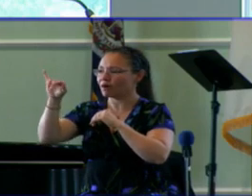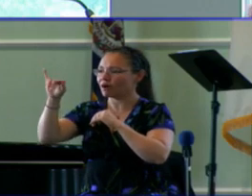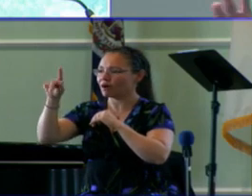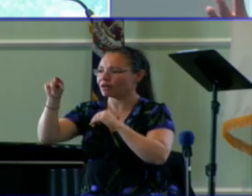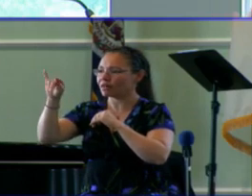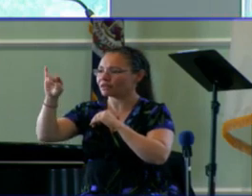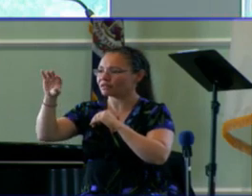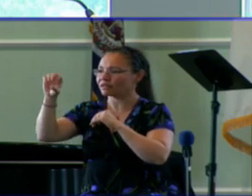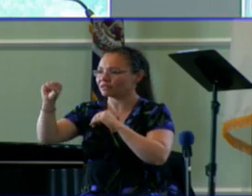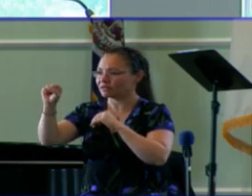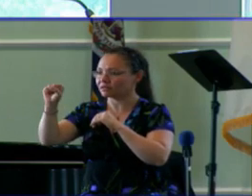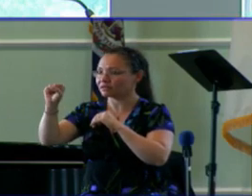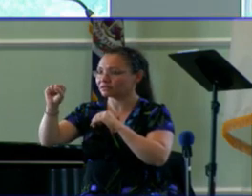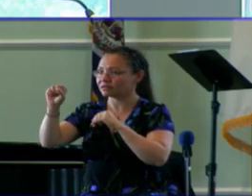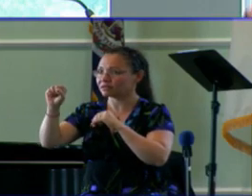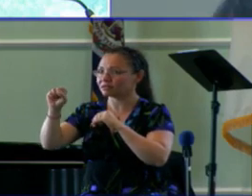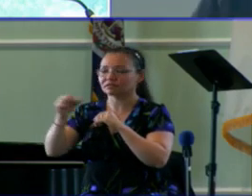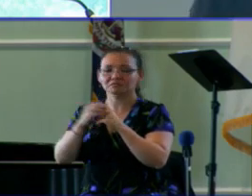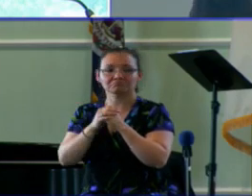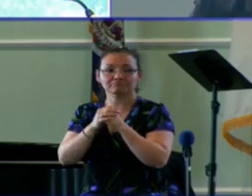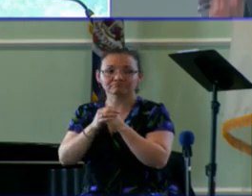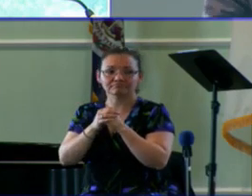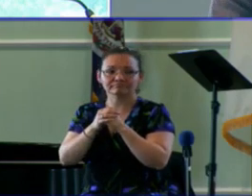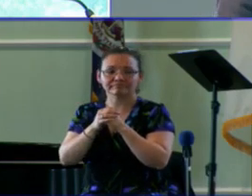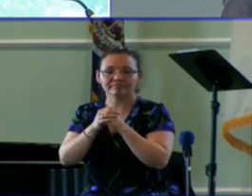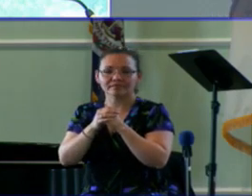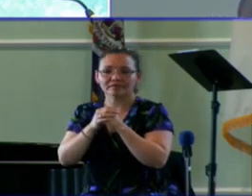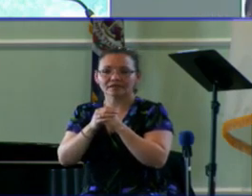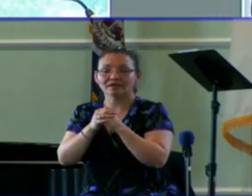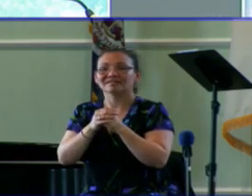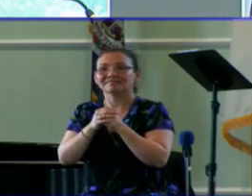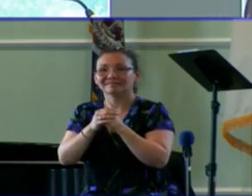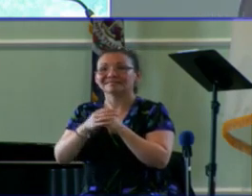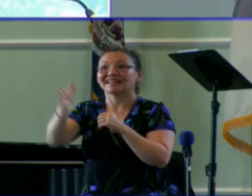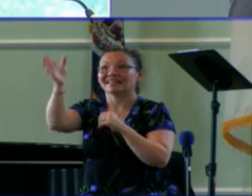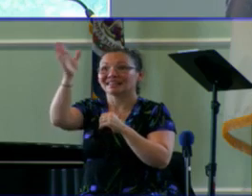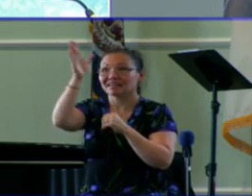Now praise God that there is that separation.